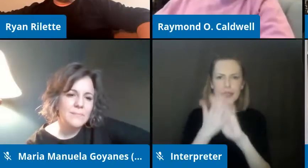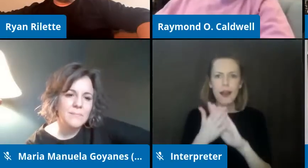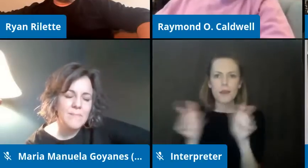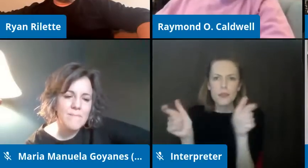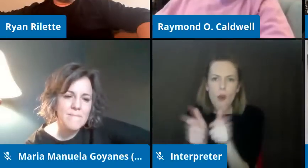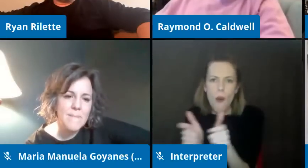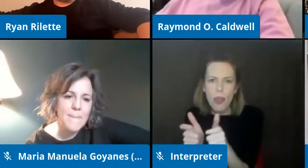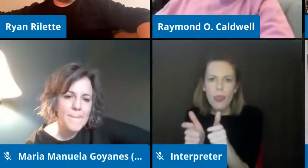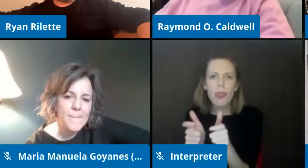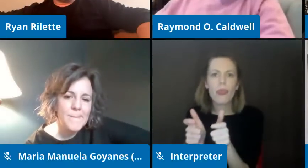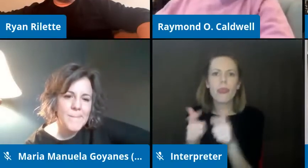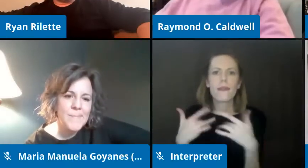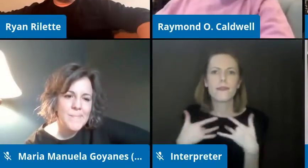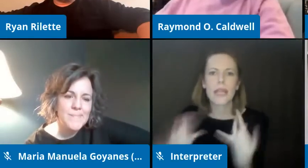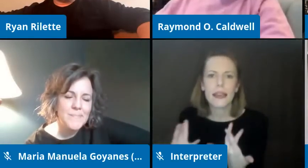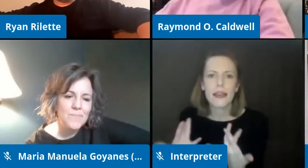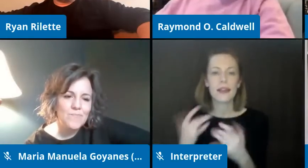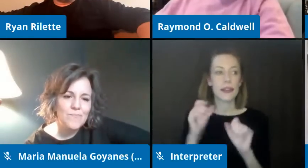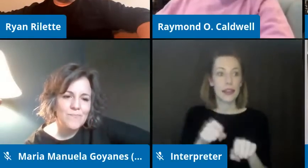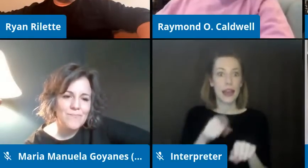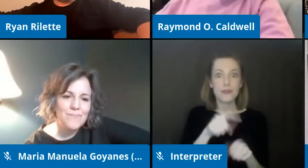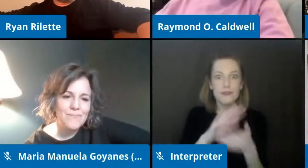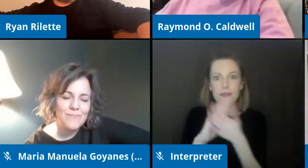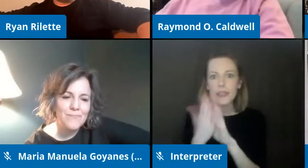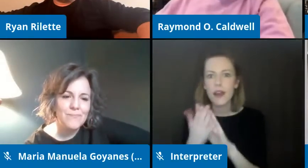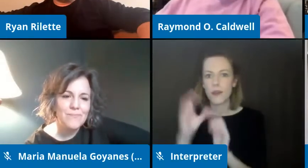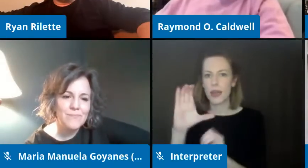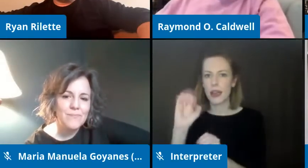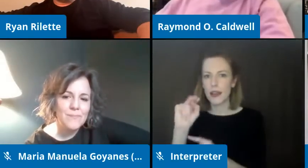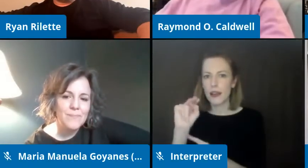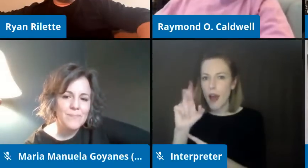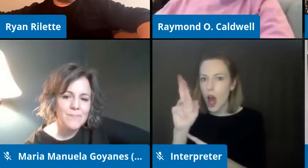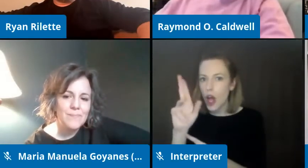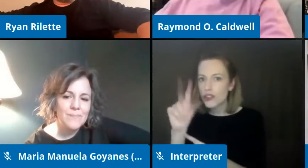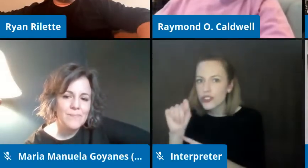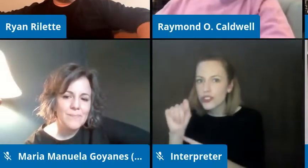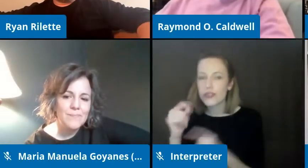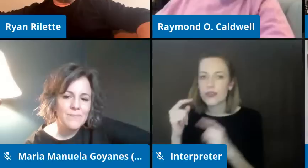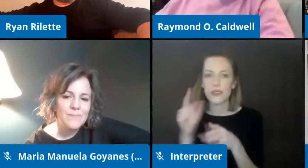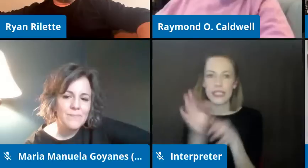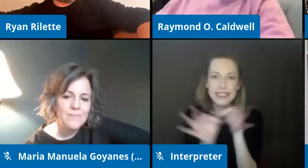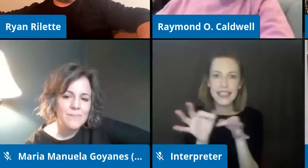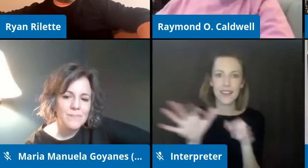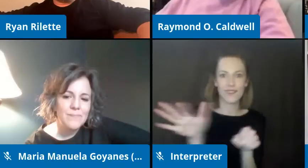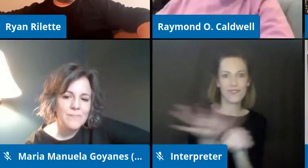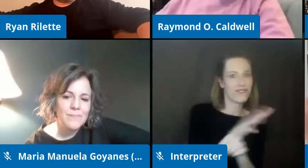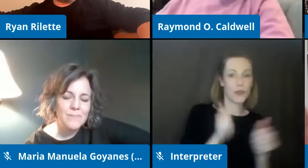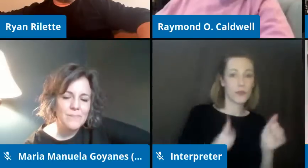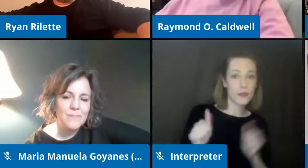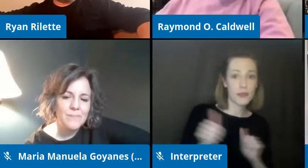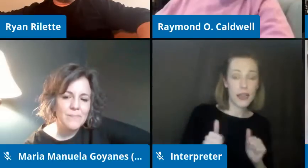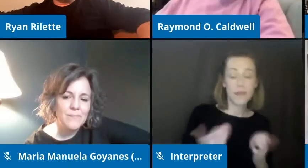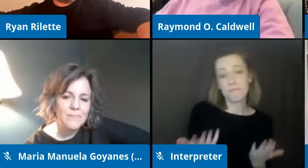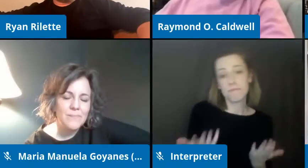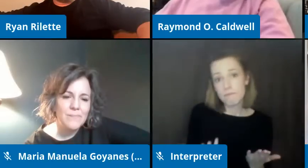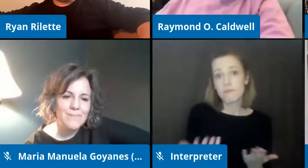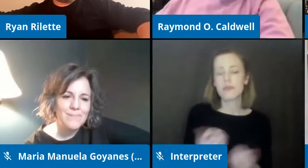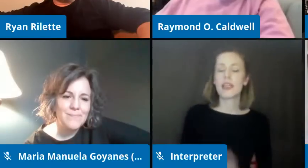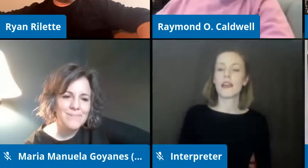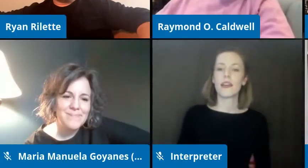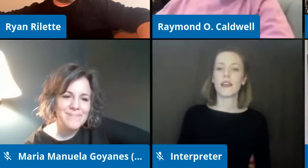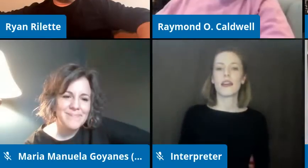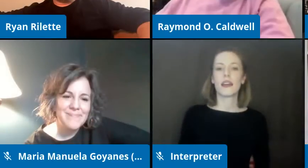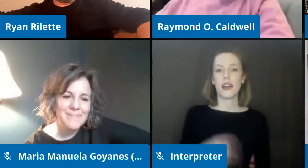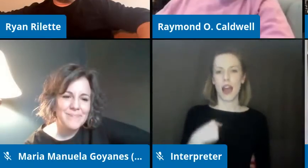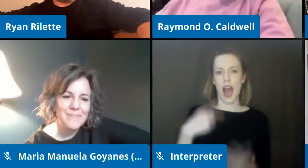ticket price, and so on. I think that'll be one of the changes that we see. I certainly think there's going to be, I already got from our season